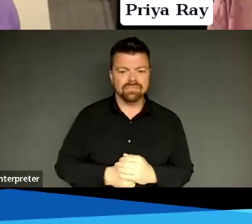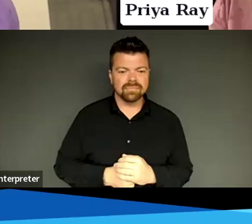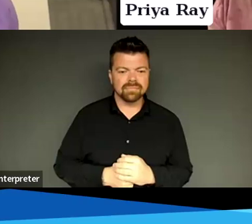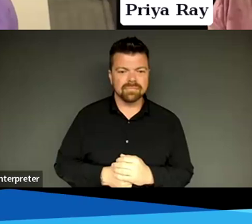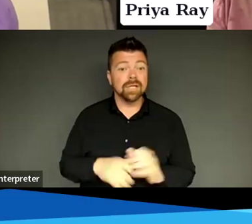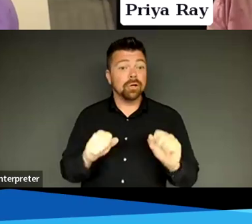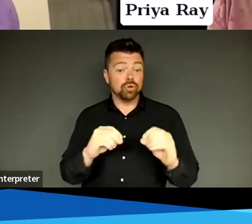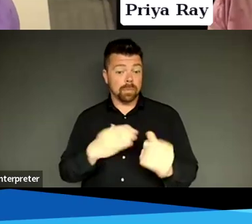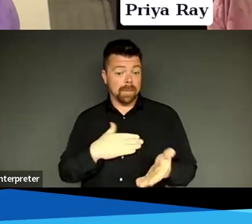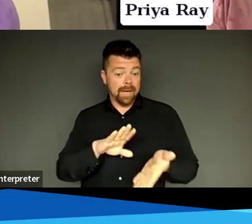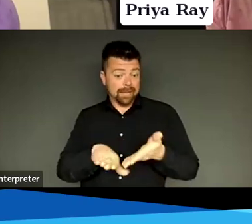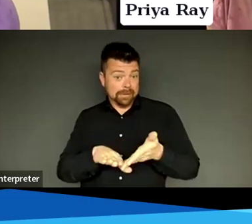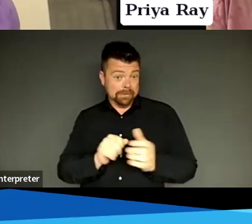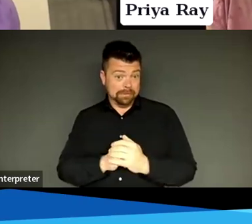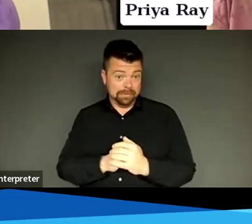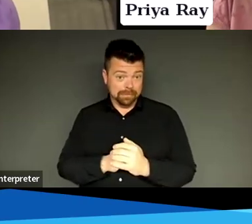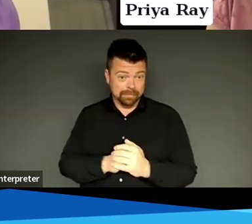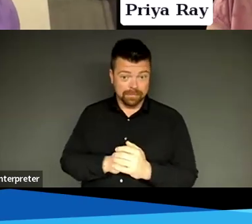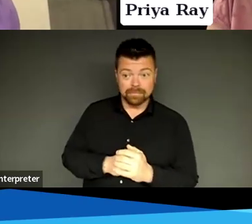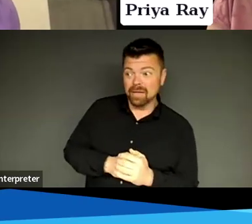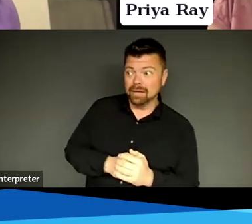was like, you don't have an accessible table.